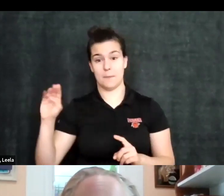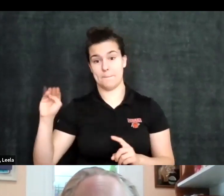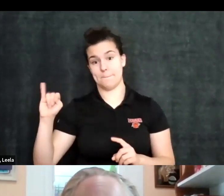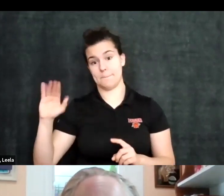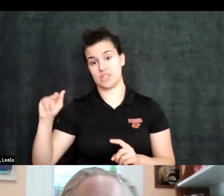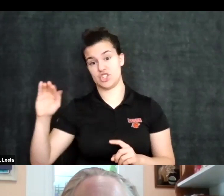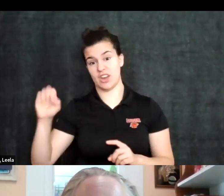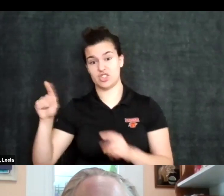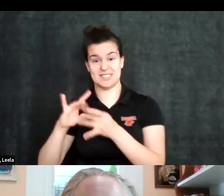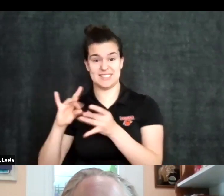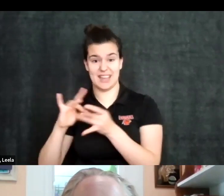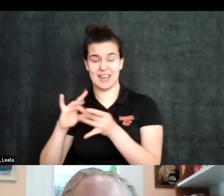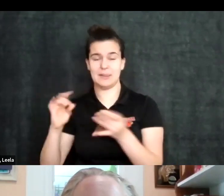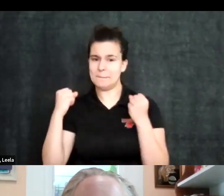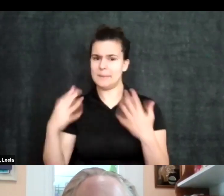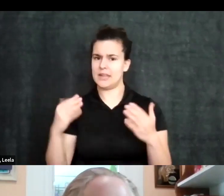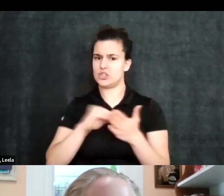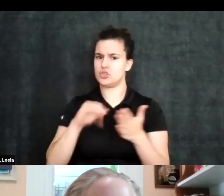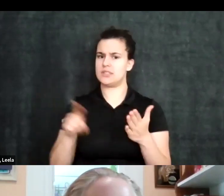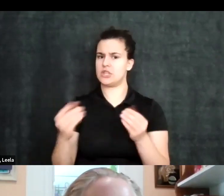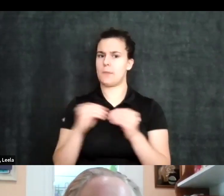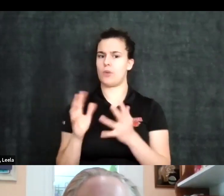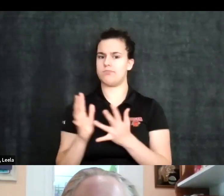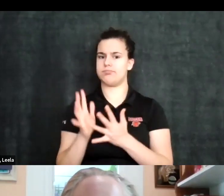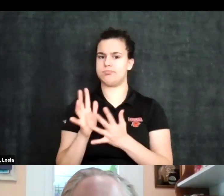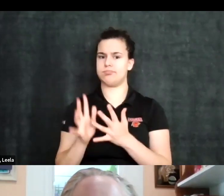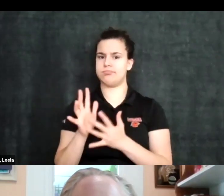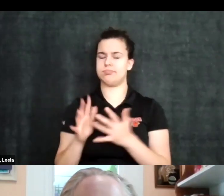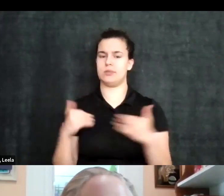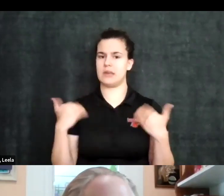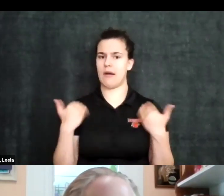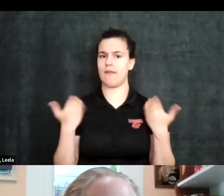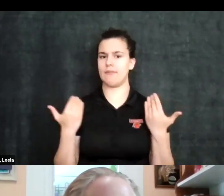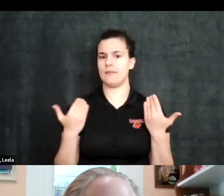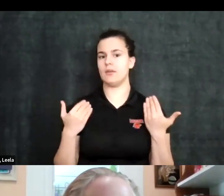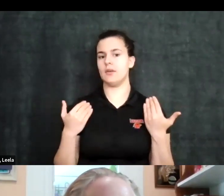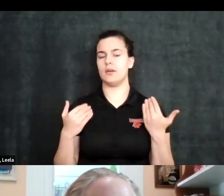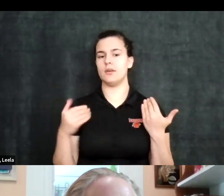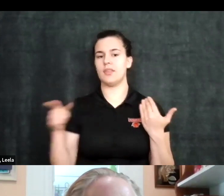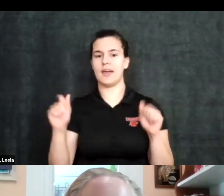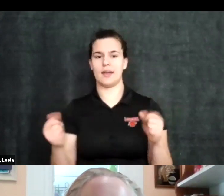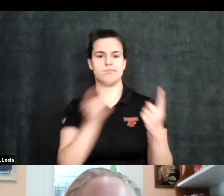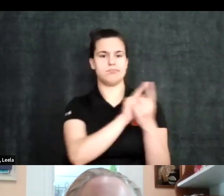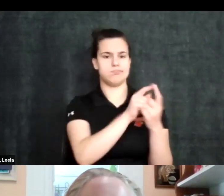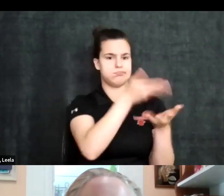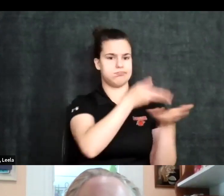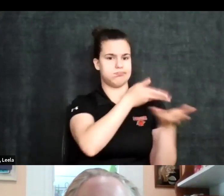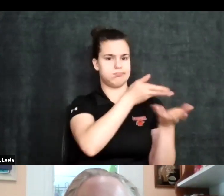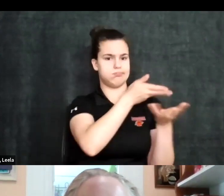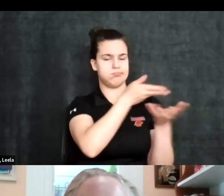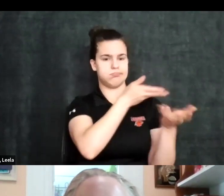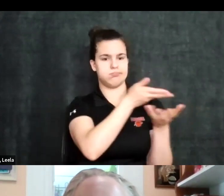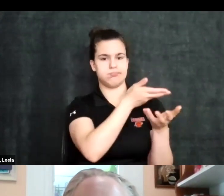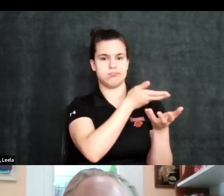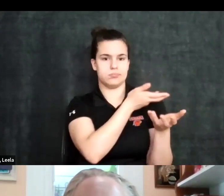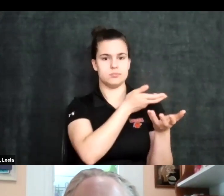of the younger students very active, and they meet up with everybody else and help them out. And you're free to do